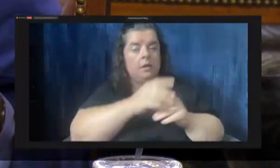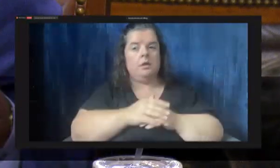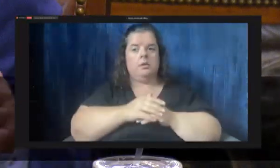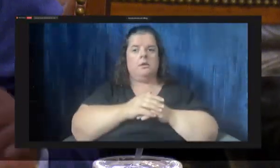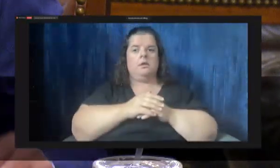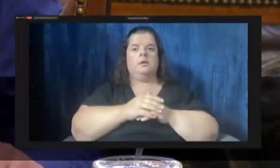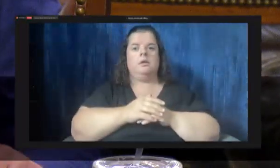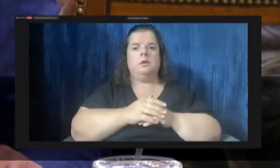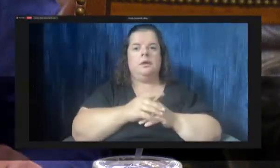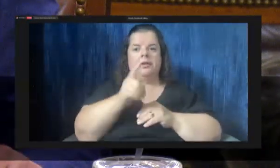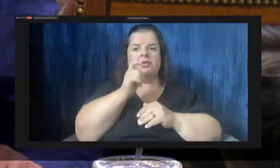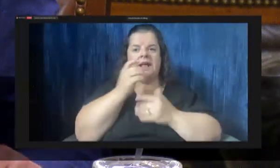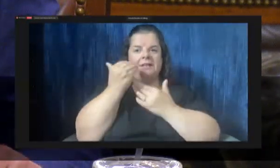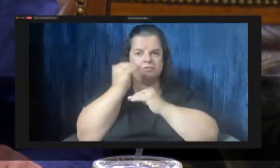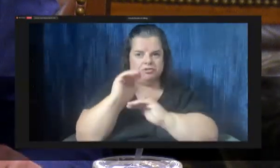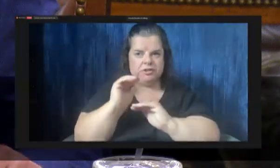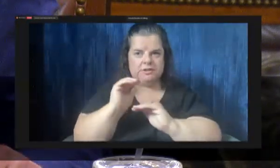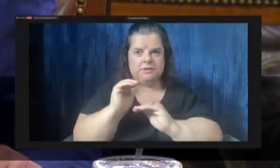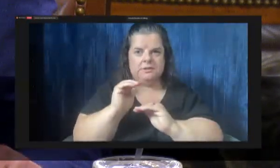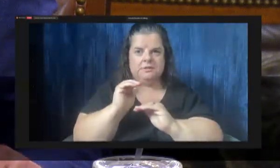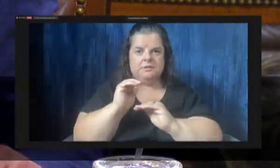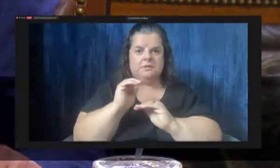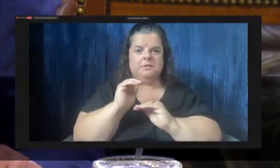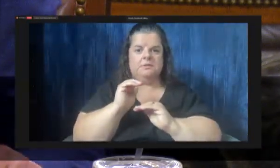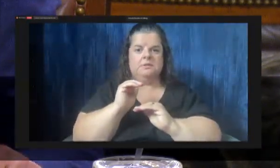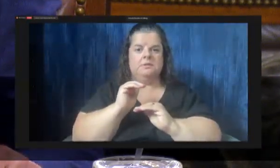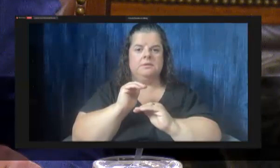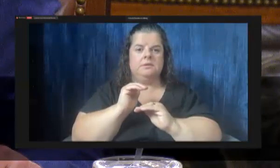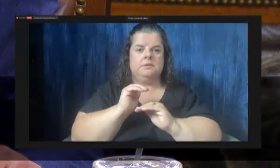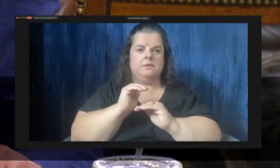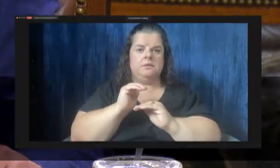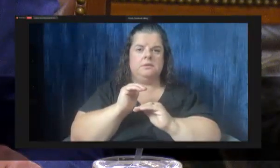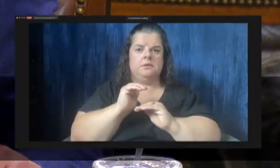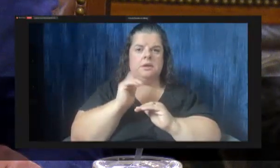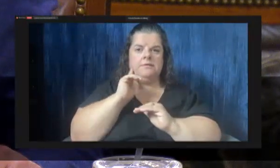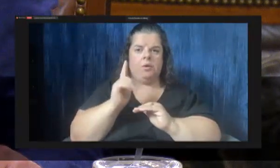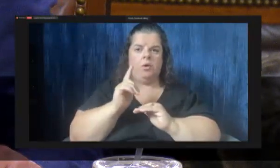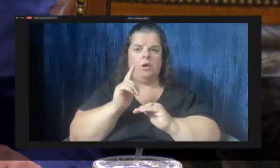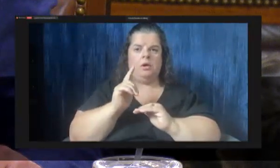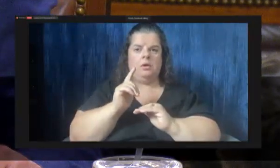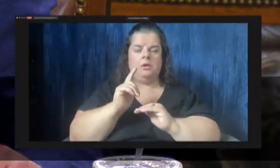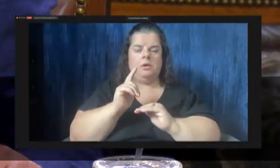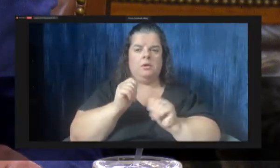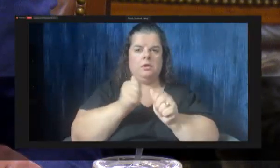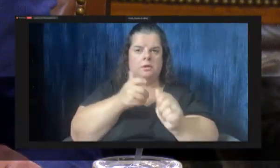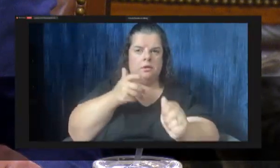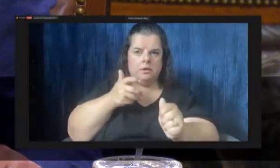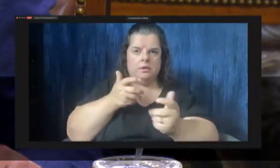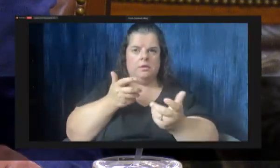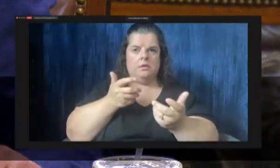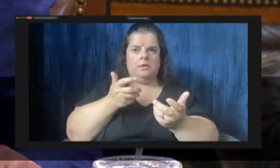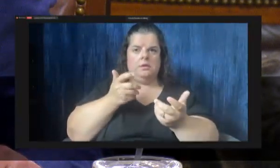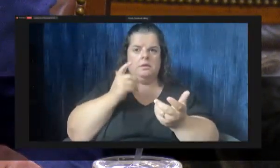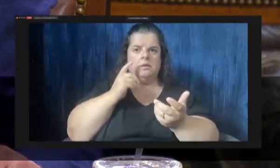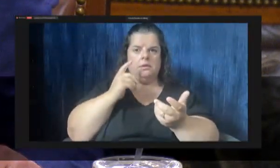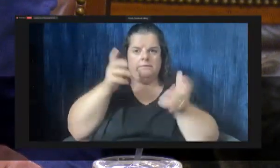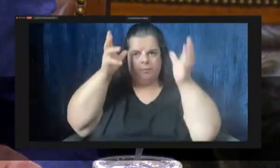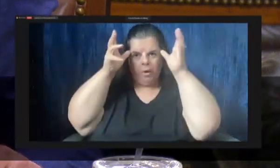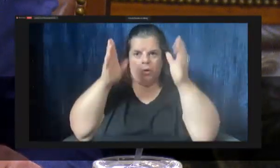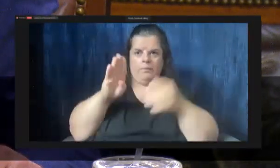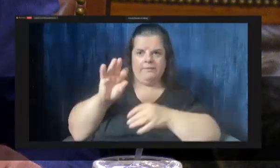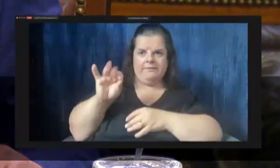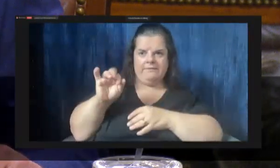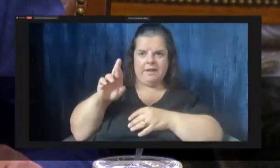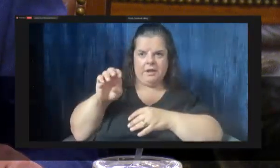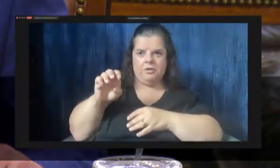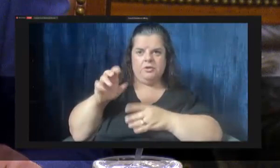not restricted to, I don't want to say fire, I don't know what the term is for bows, but they're not